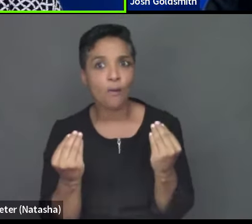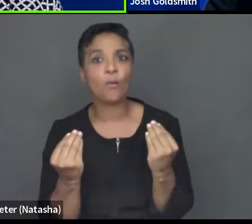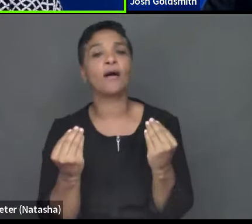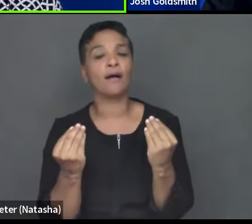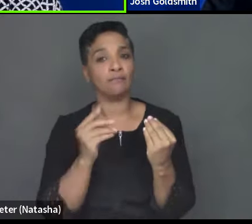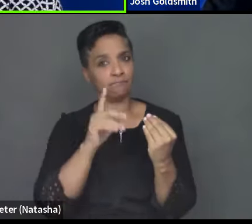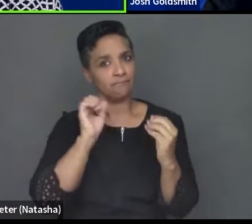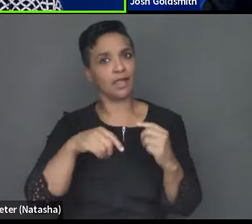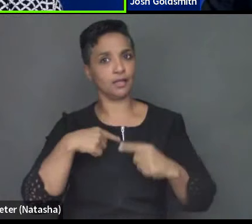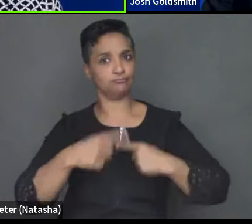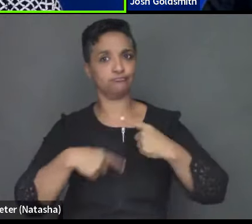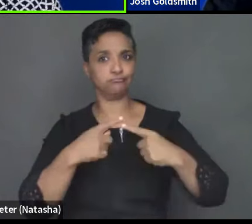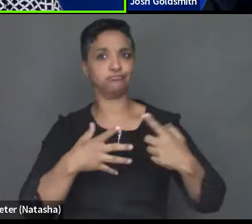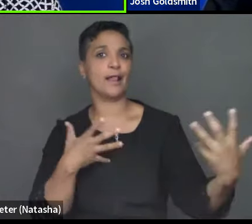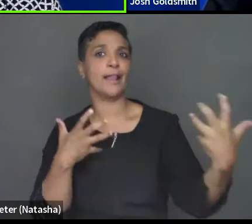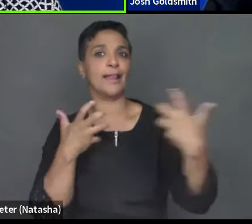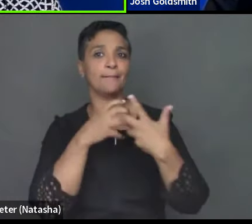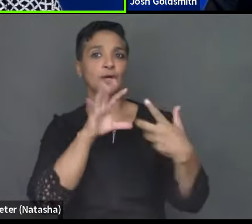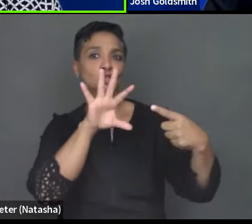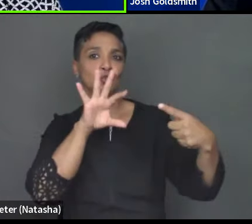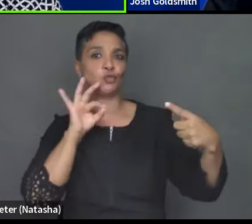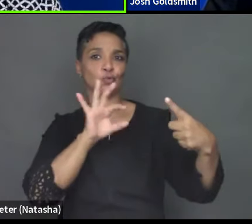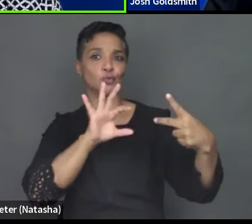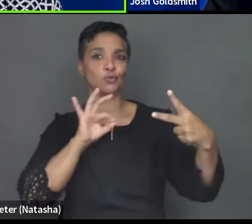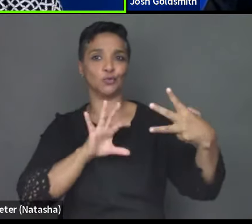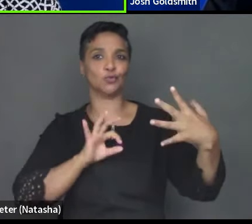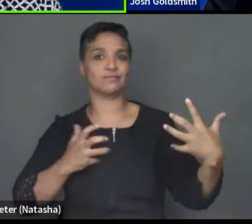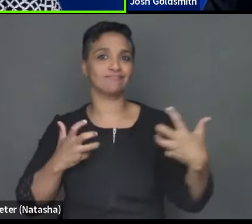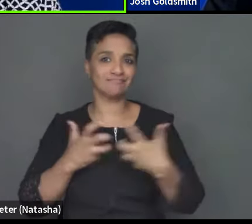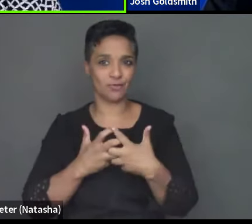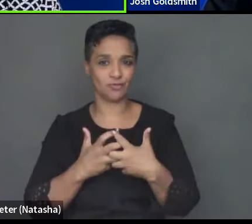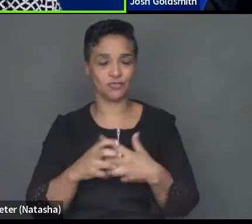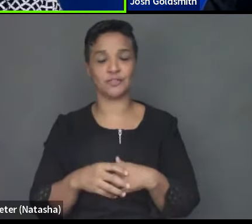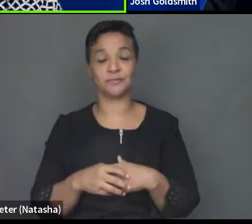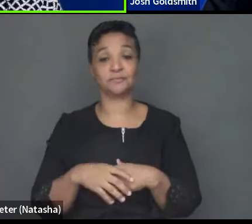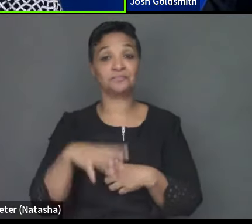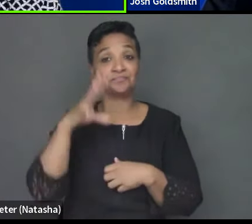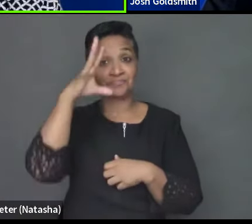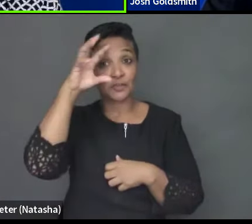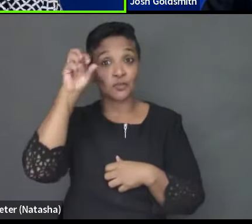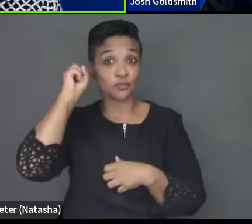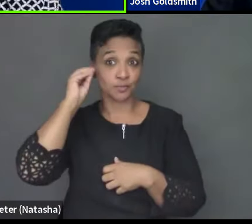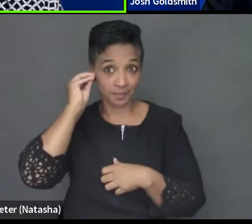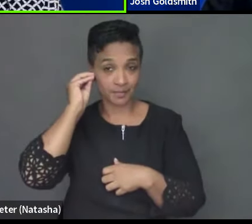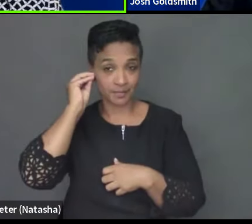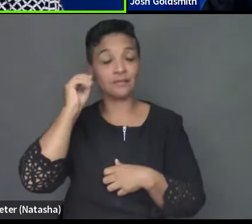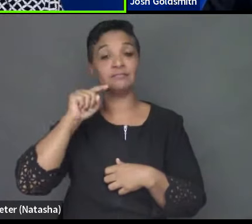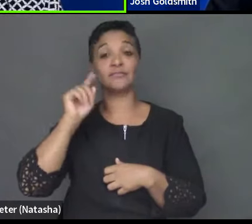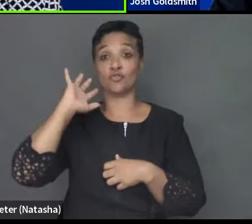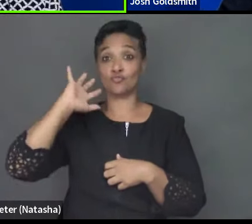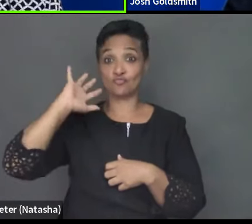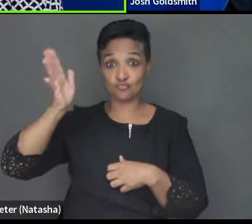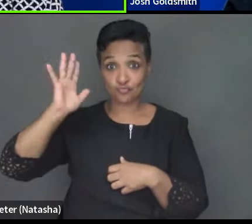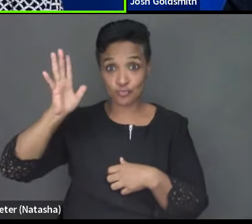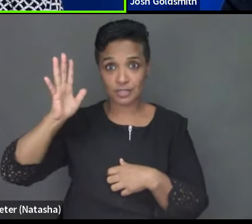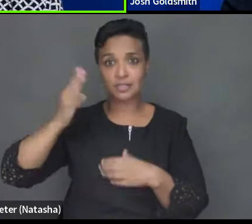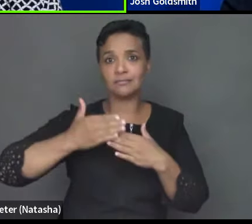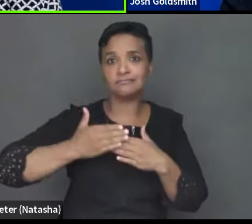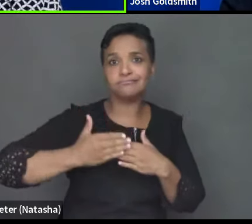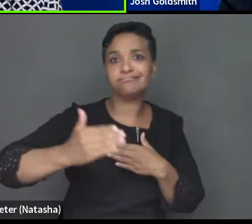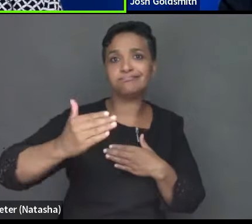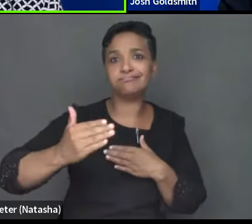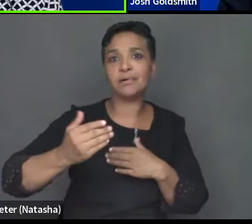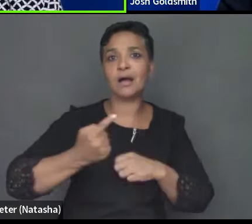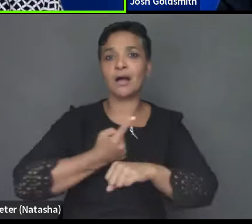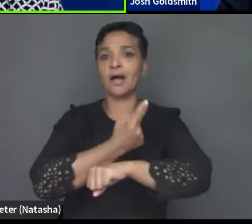life. Remember that the sessions, all of the presentations are going to be available for 24 hours, but